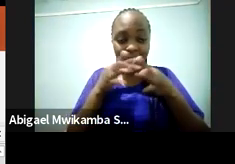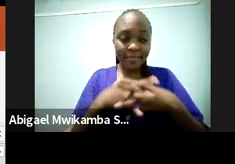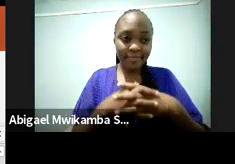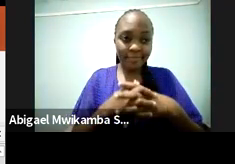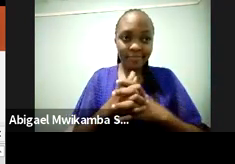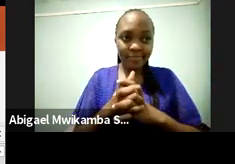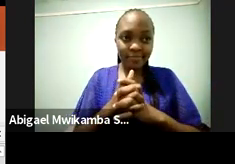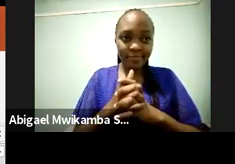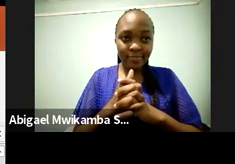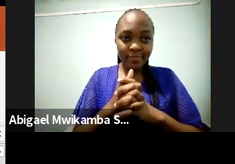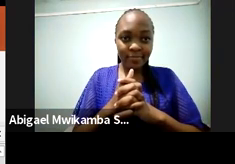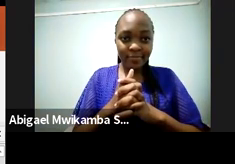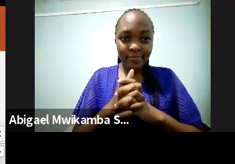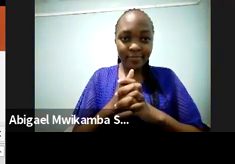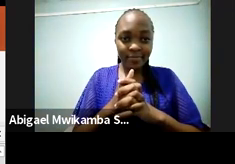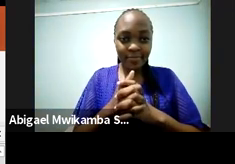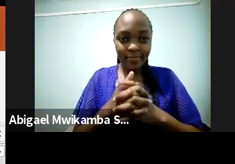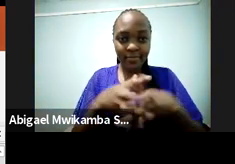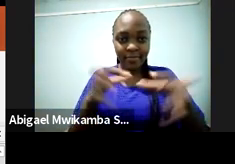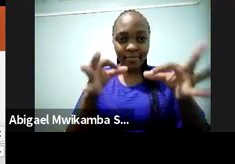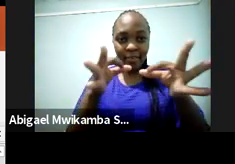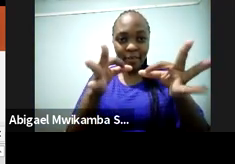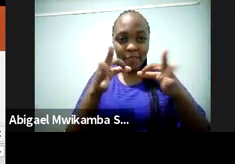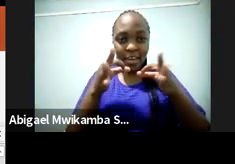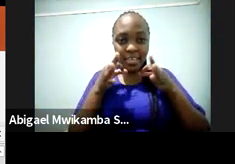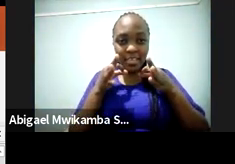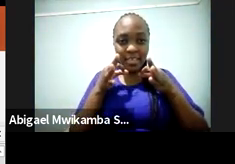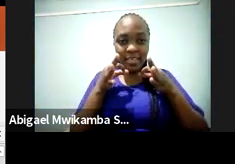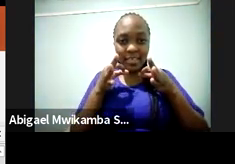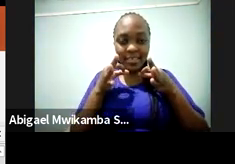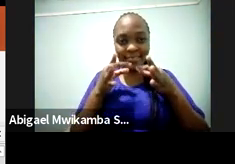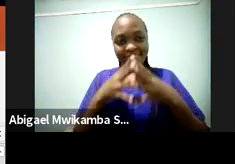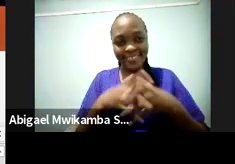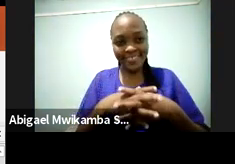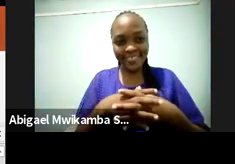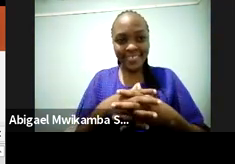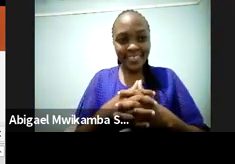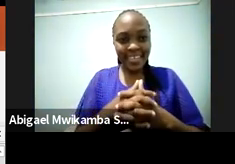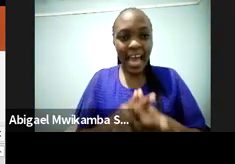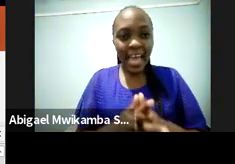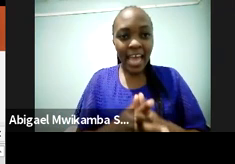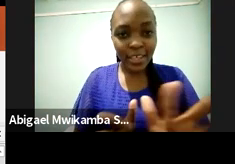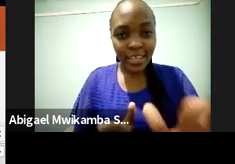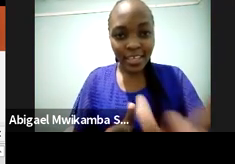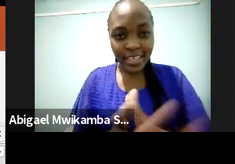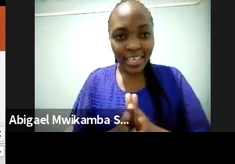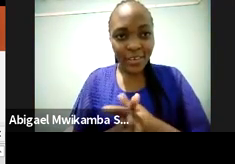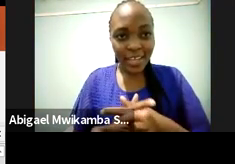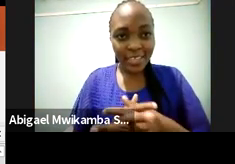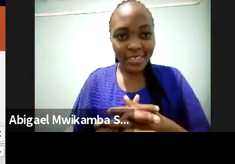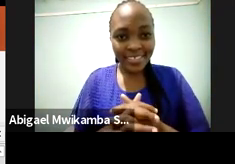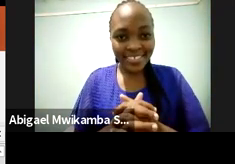Can we all see Abigail? I can't see her. How? I think see